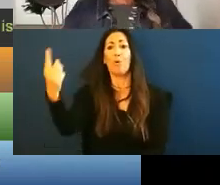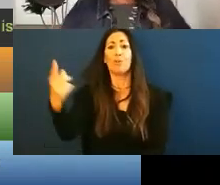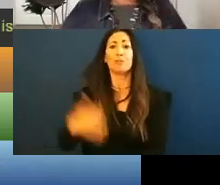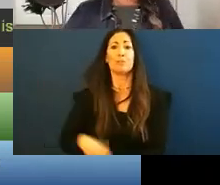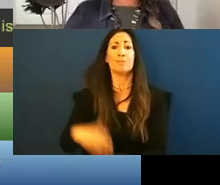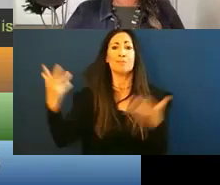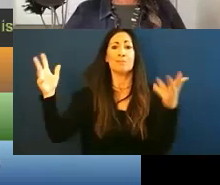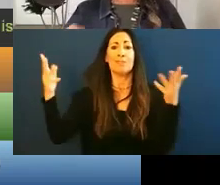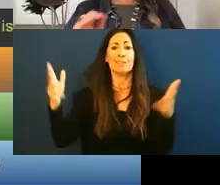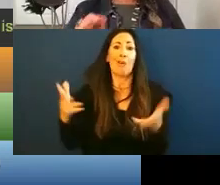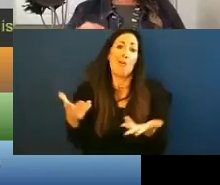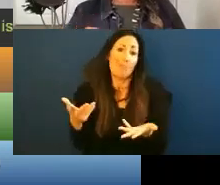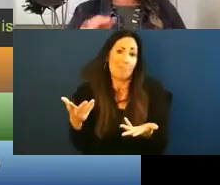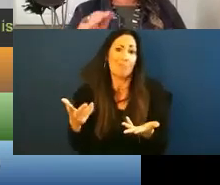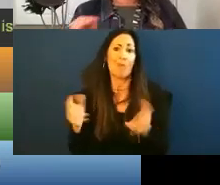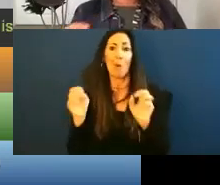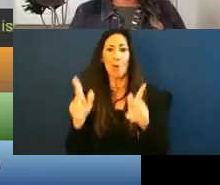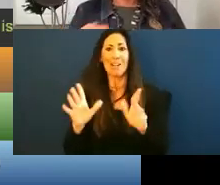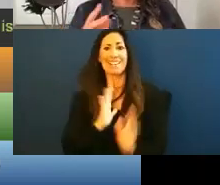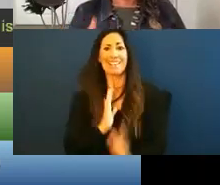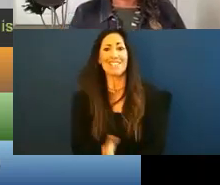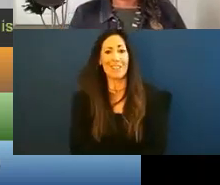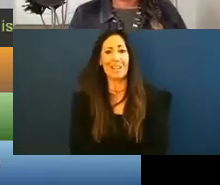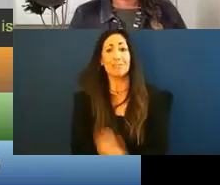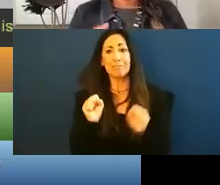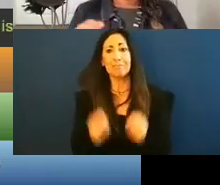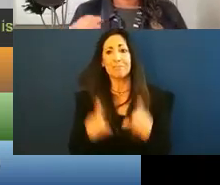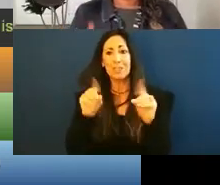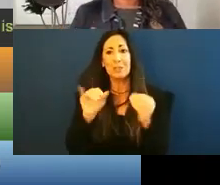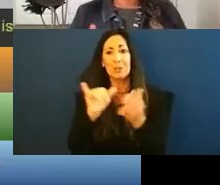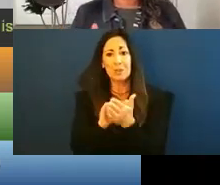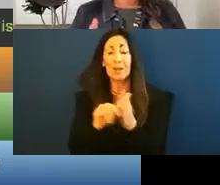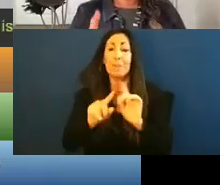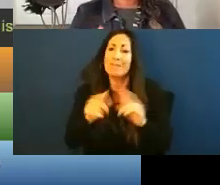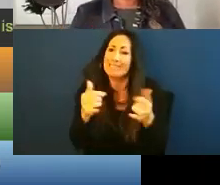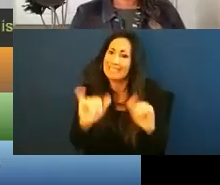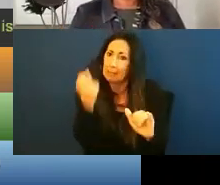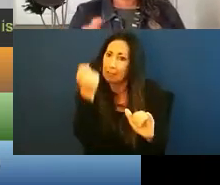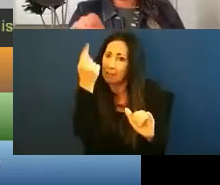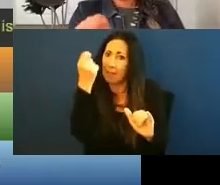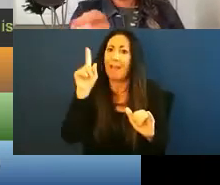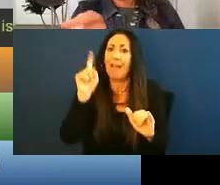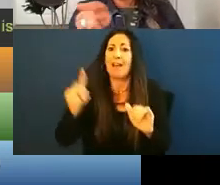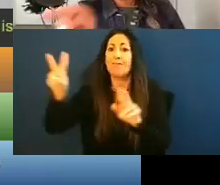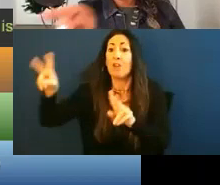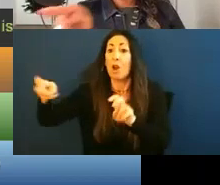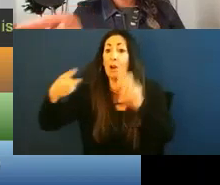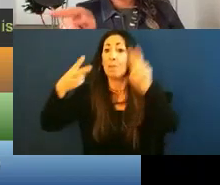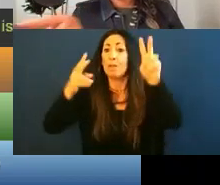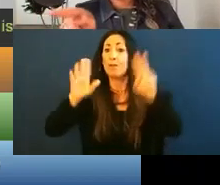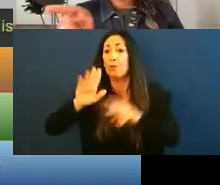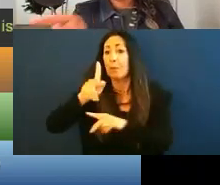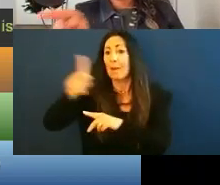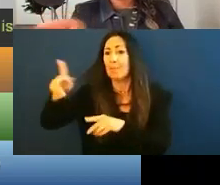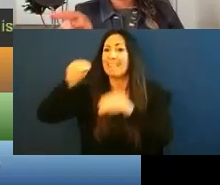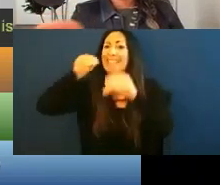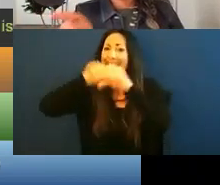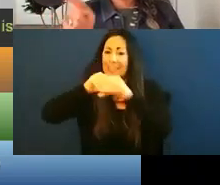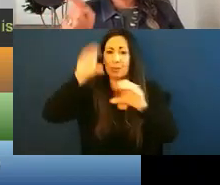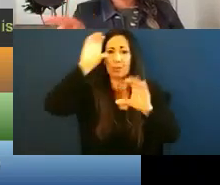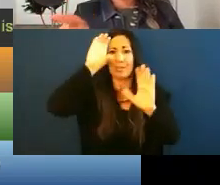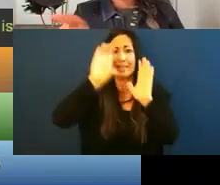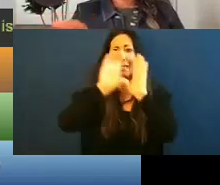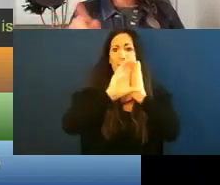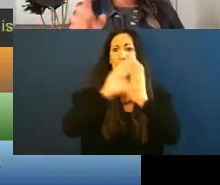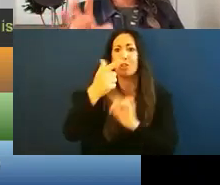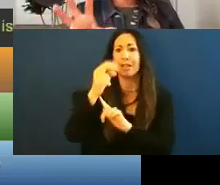me my PowerPoint. Okay, that's fine. We can do that. But you still have to upload your PowerPoint into the image gallery before you